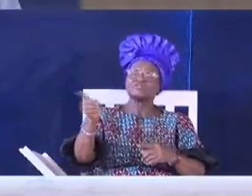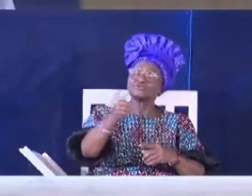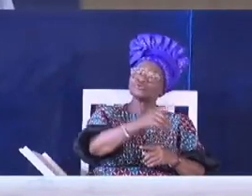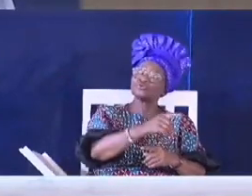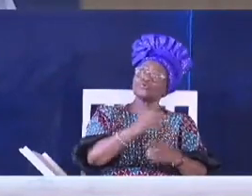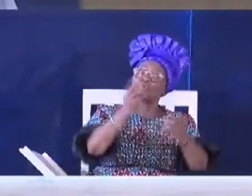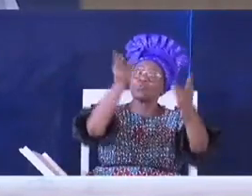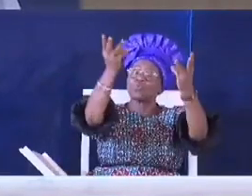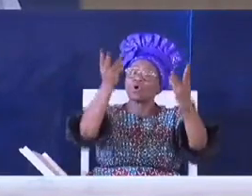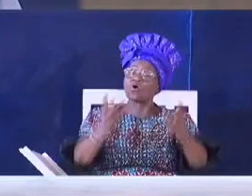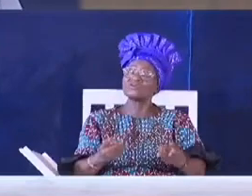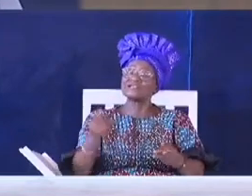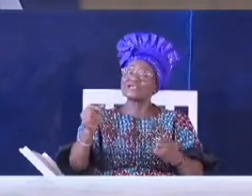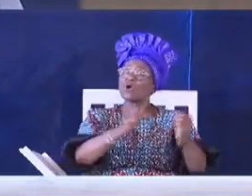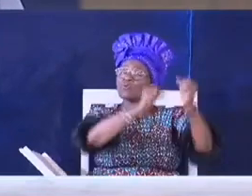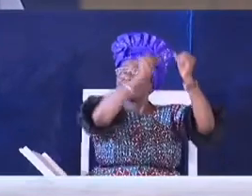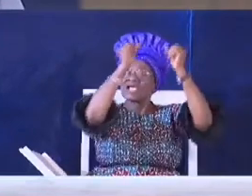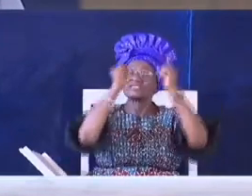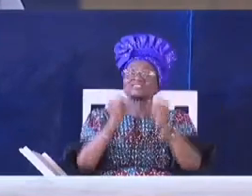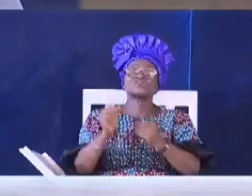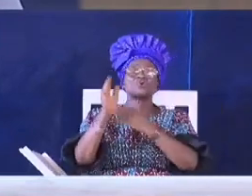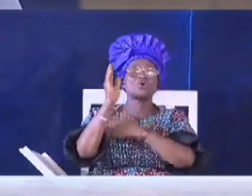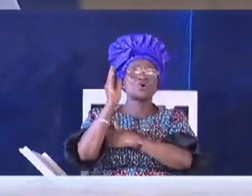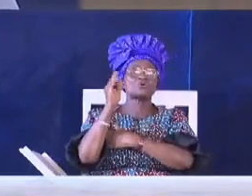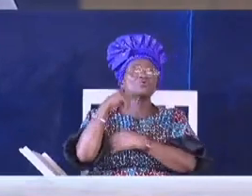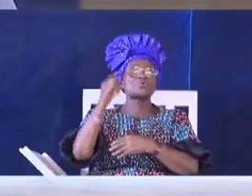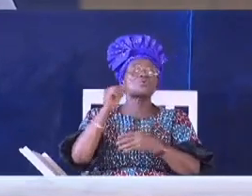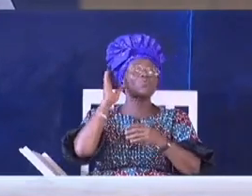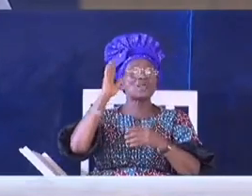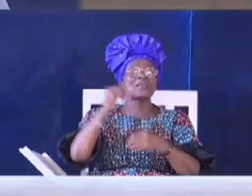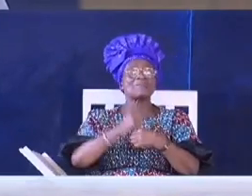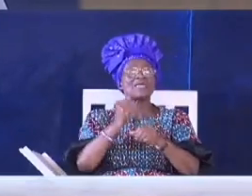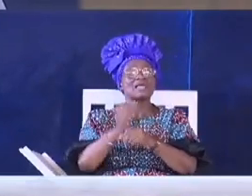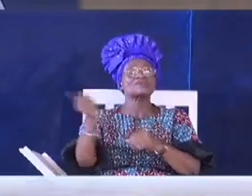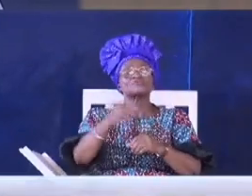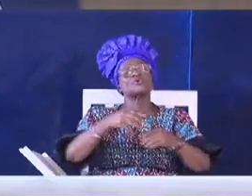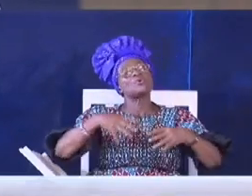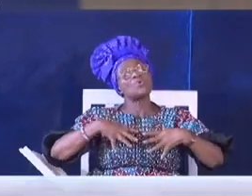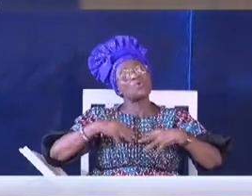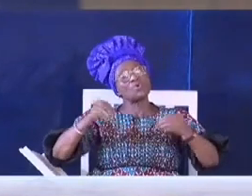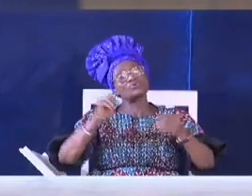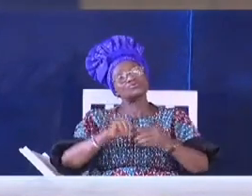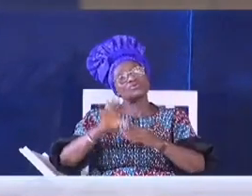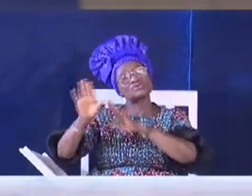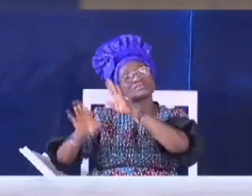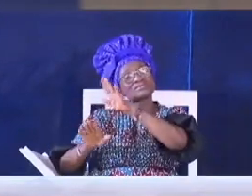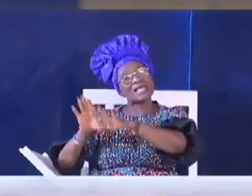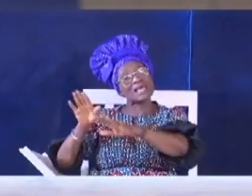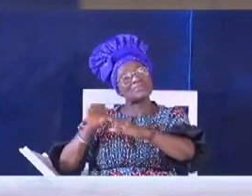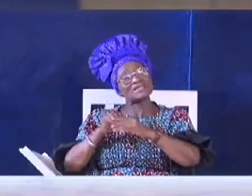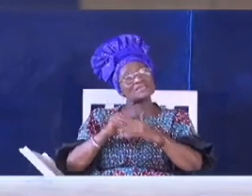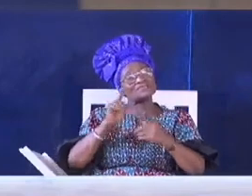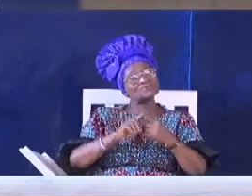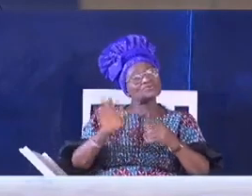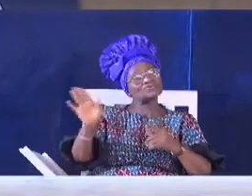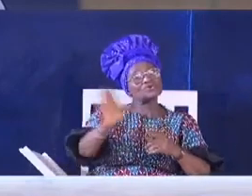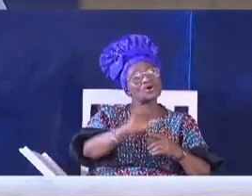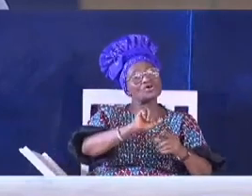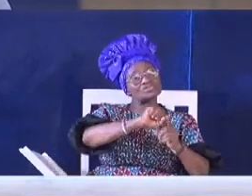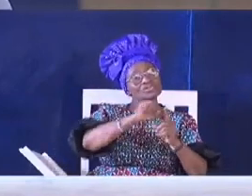you whole to step into your situation, You must come before